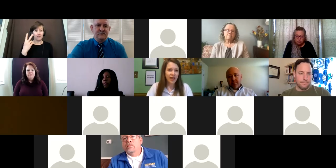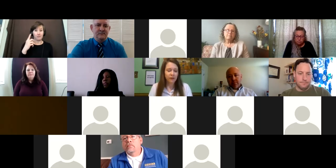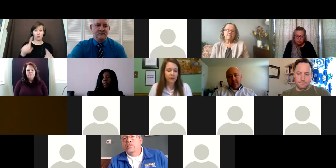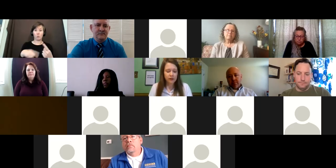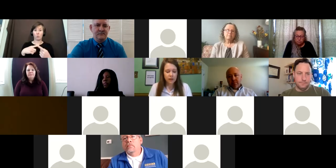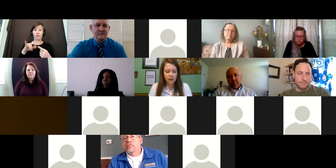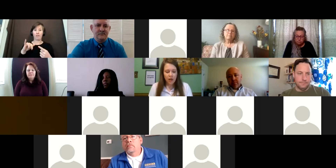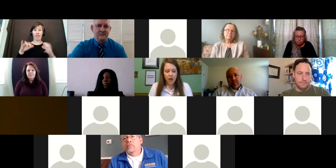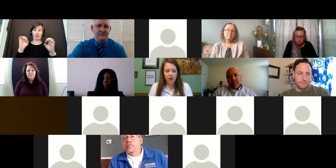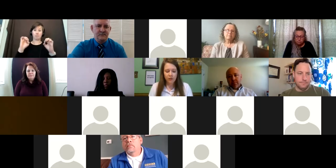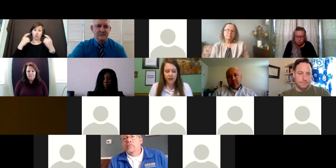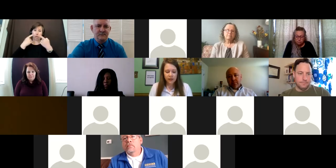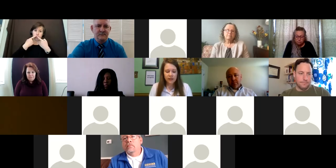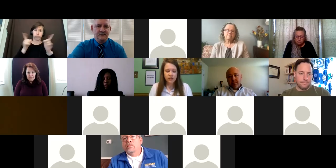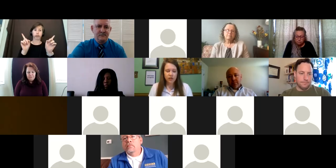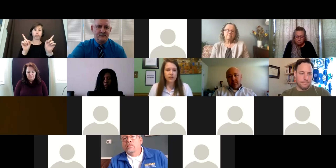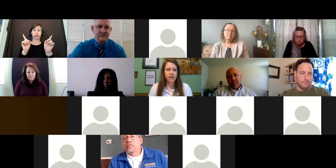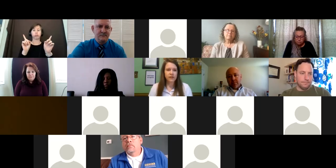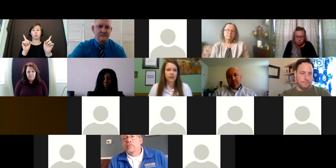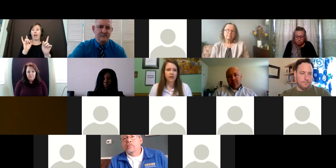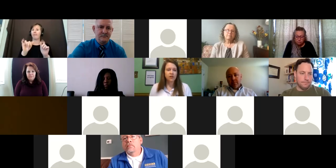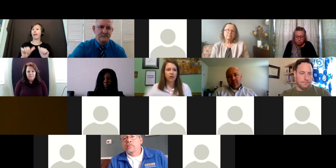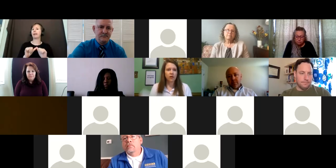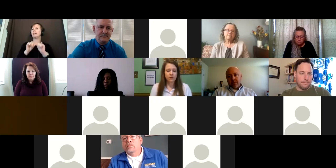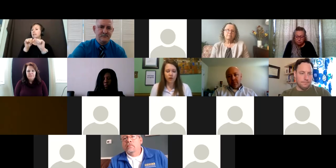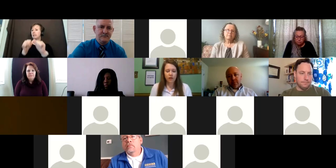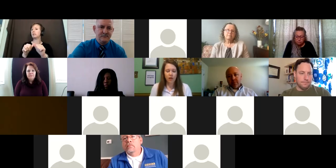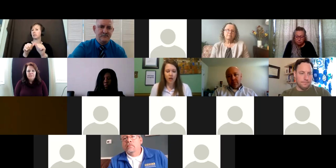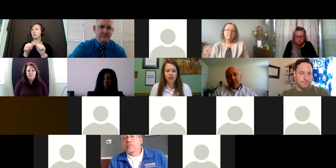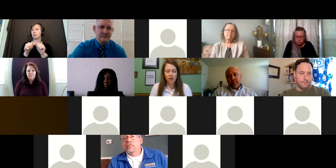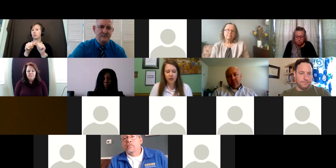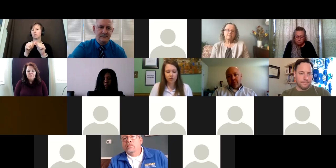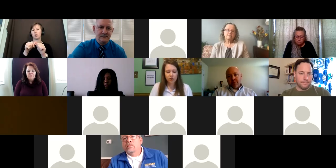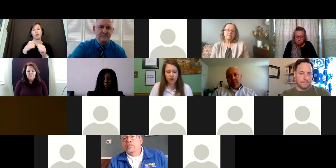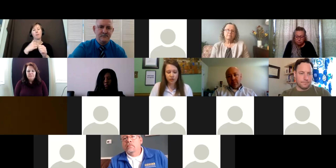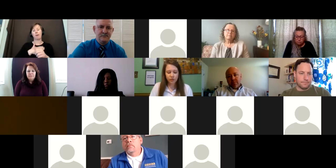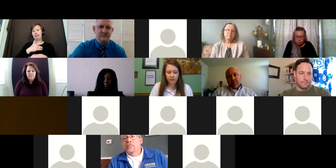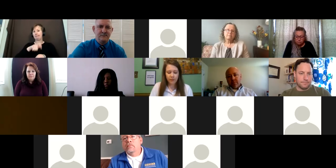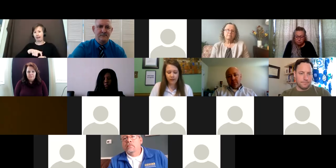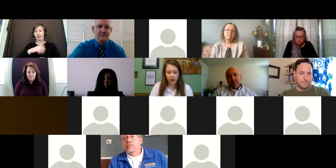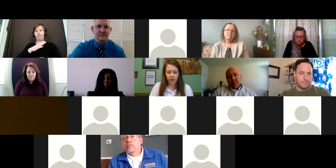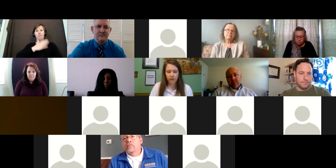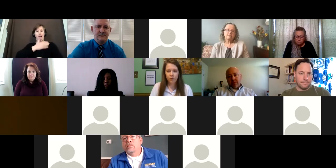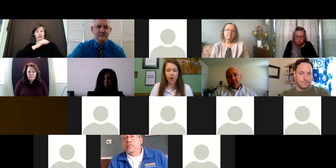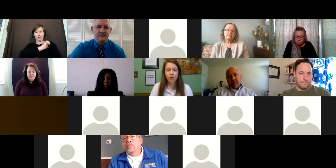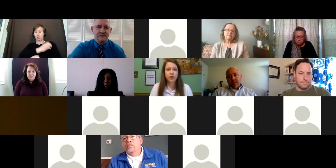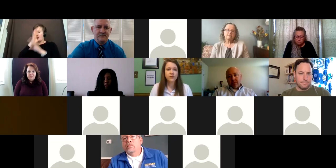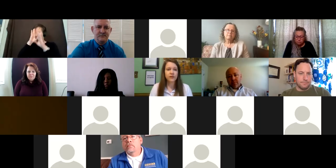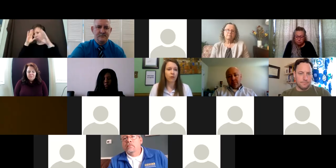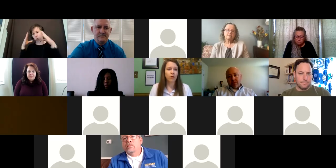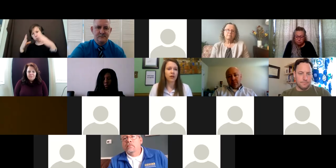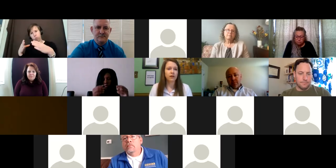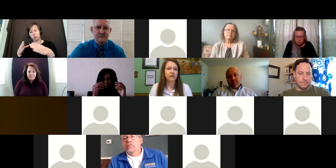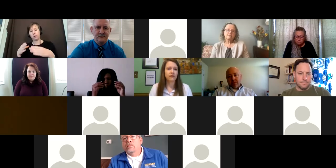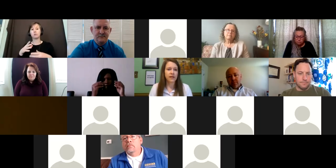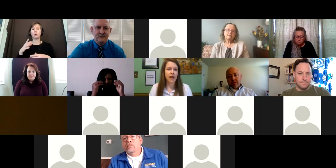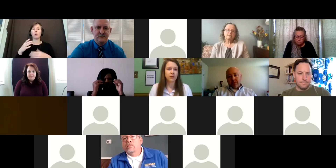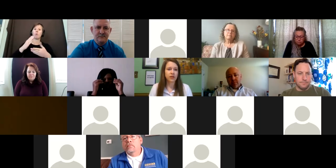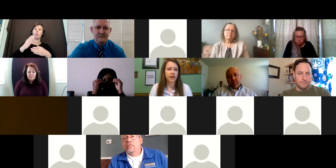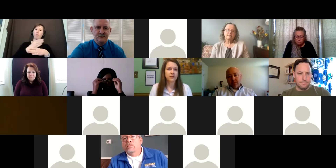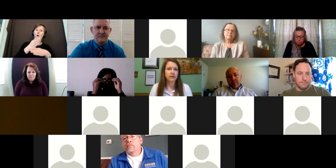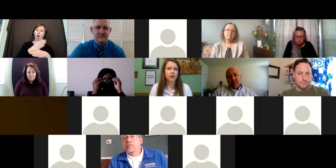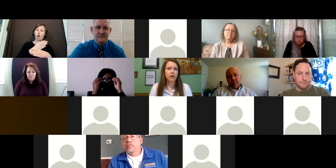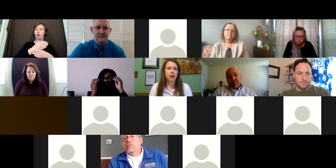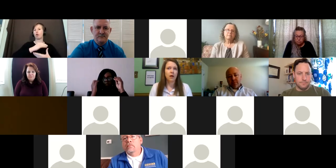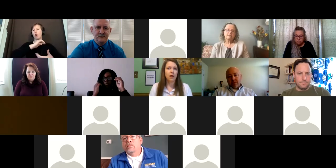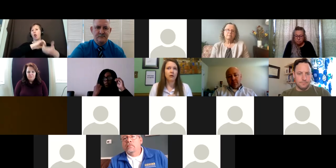declaration happened. And that continues to be something I'm devoting a lot of time and energy to. The partnerships and networking that I've established